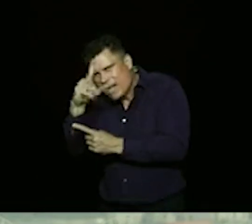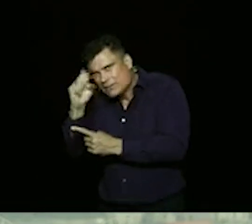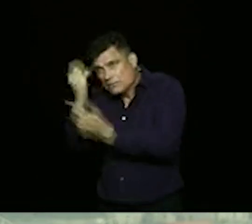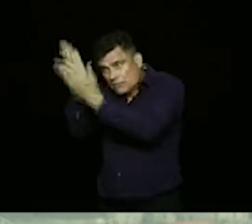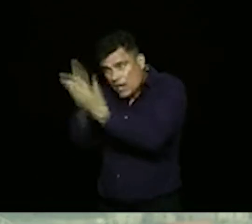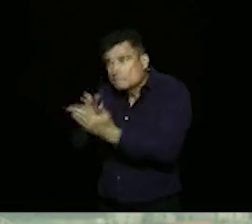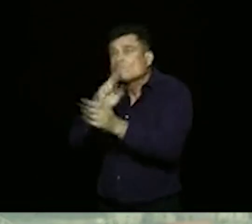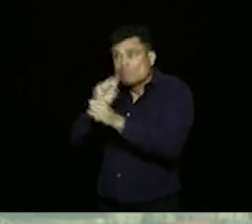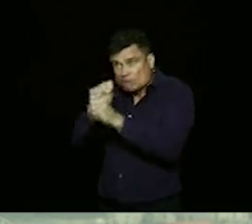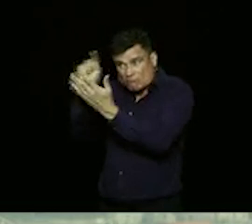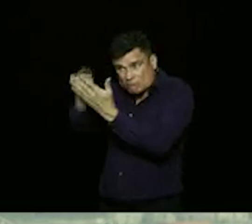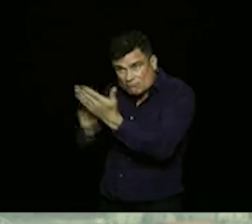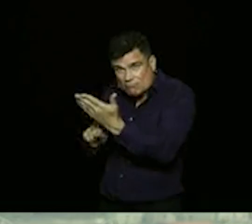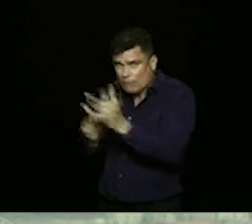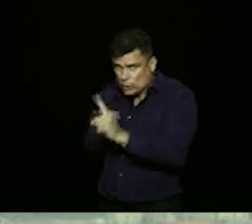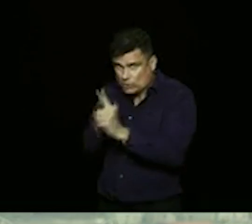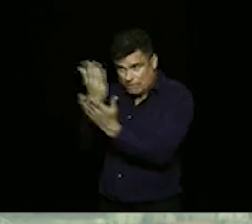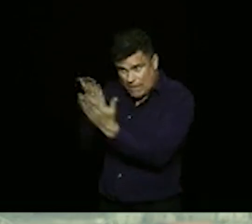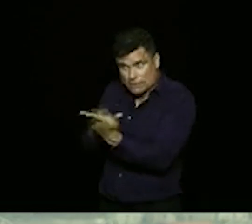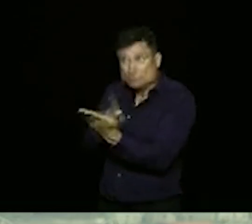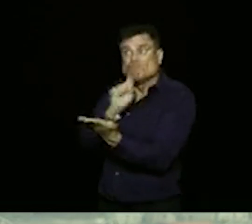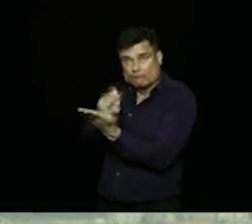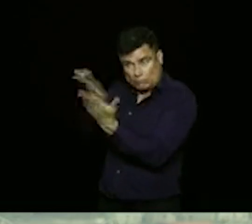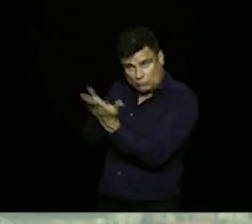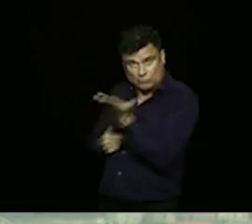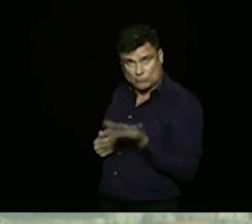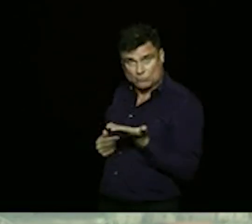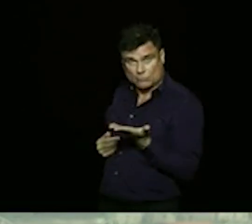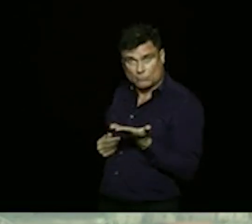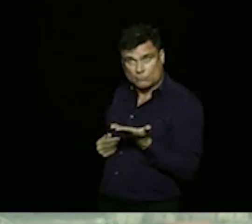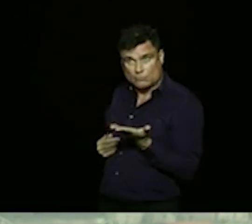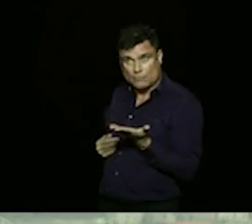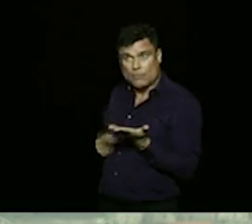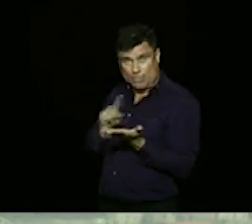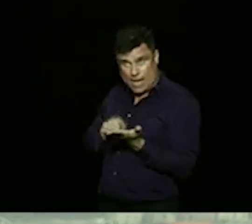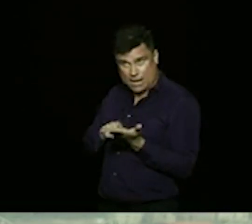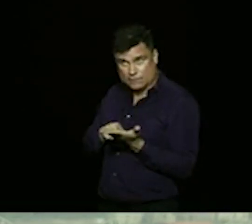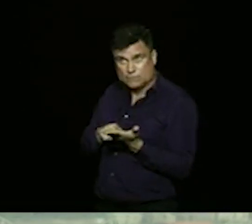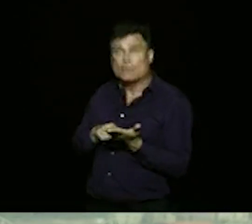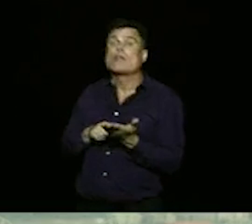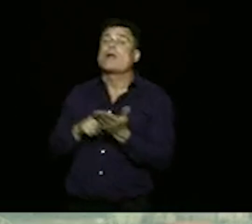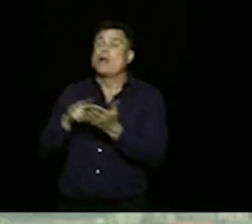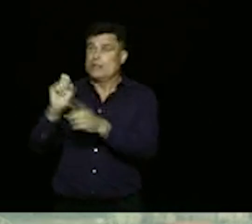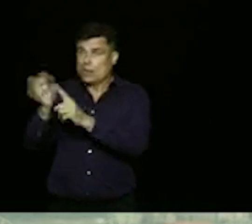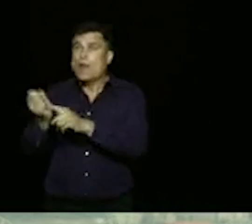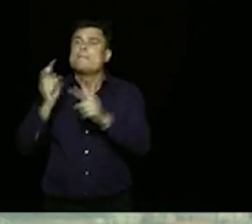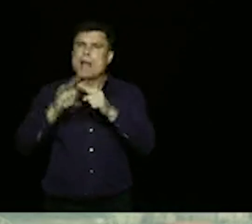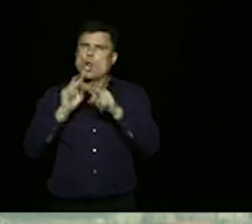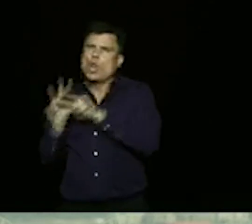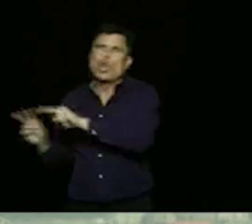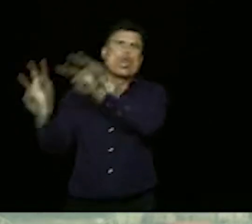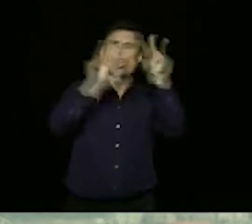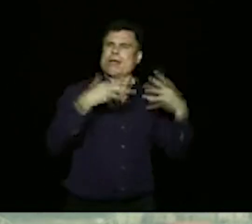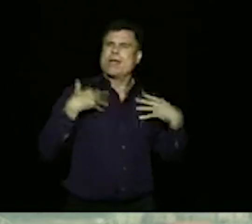address issues around racism in the healthcare system and advance those efforts. And as well, we need to see where we need to go forward in